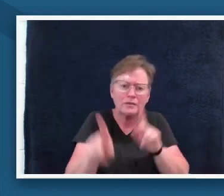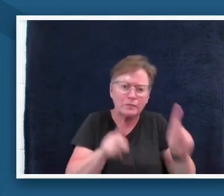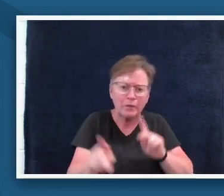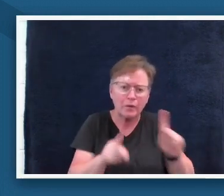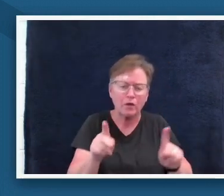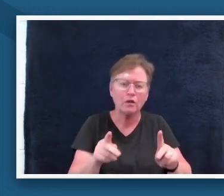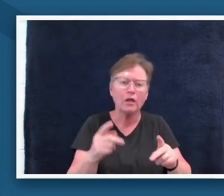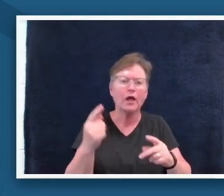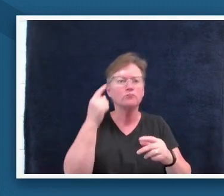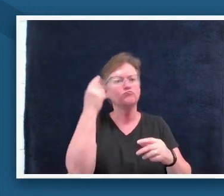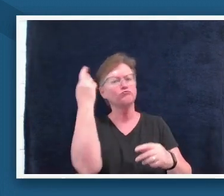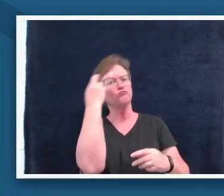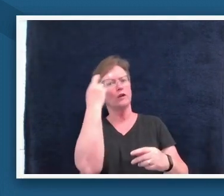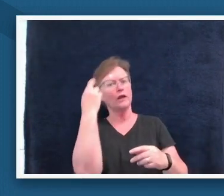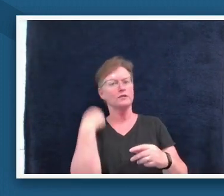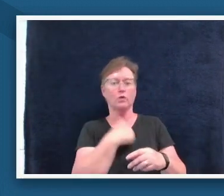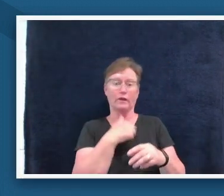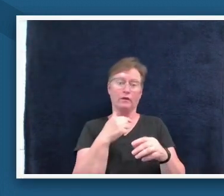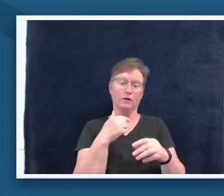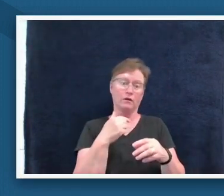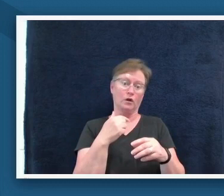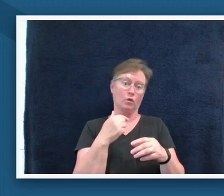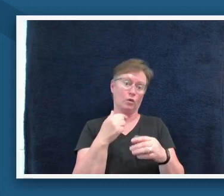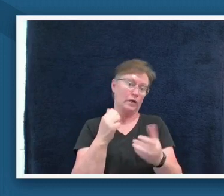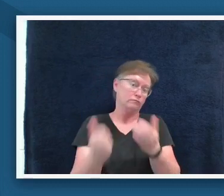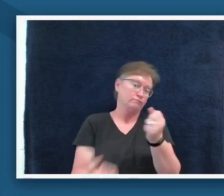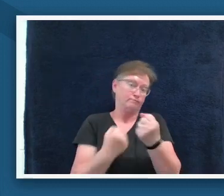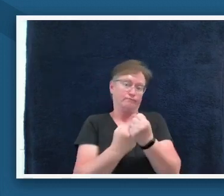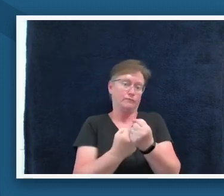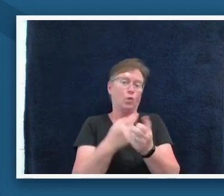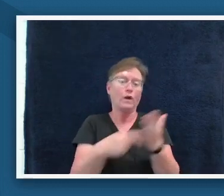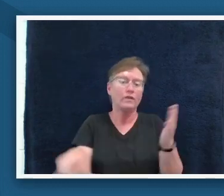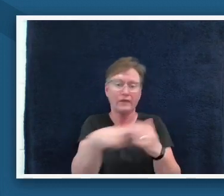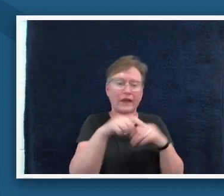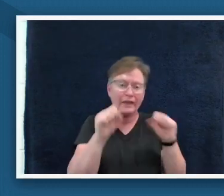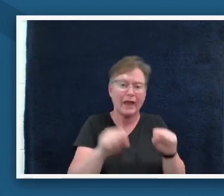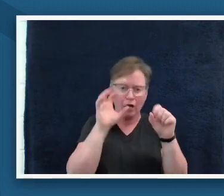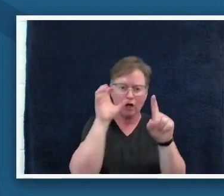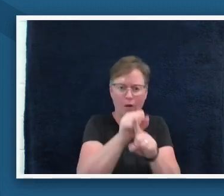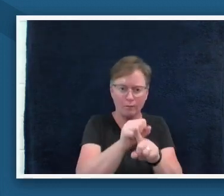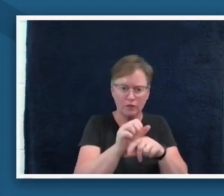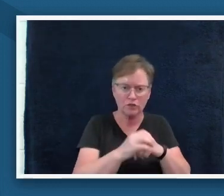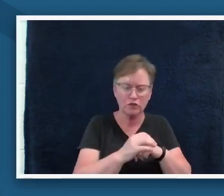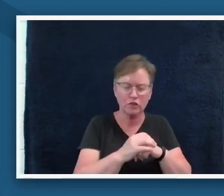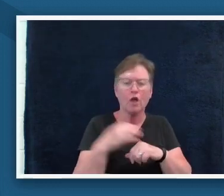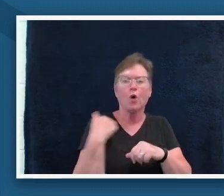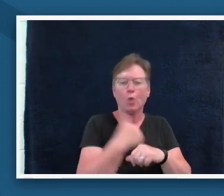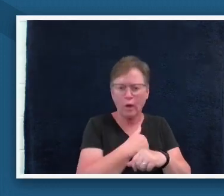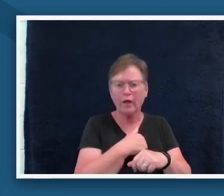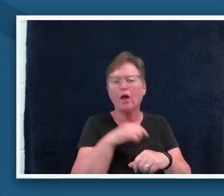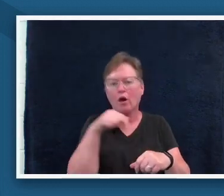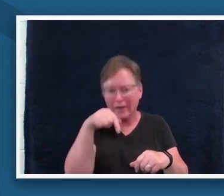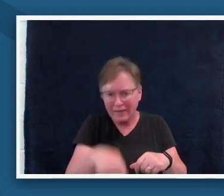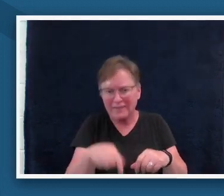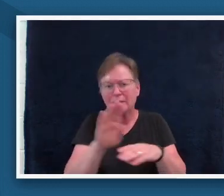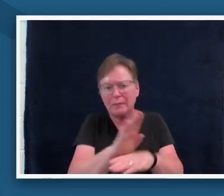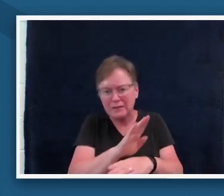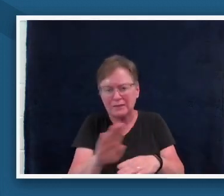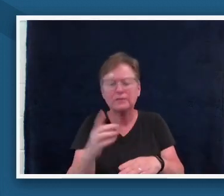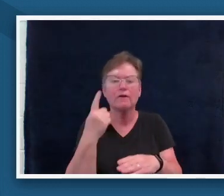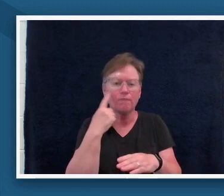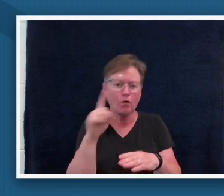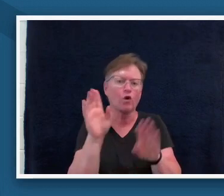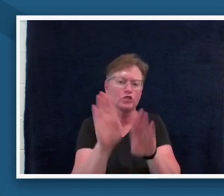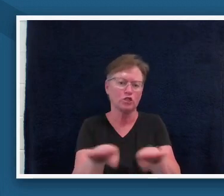really important that we remember to always remember that we're in this business for children. I think